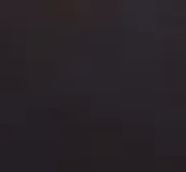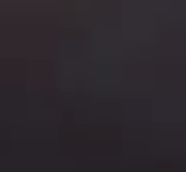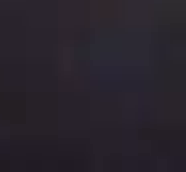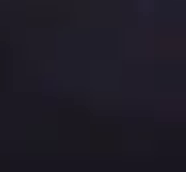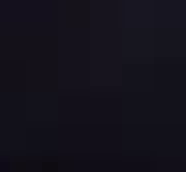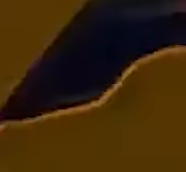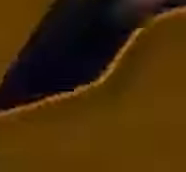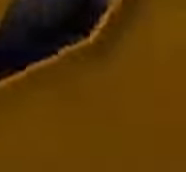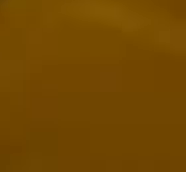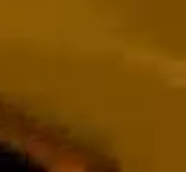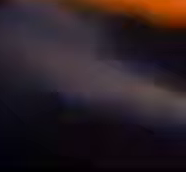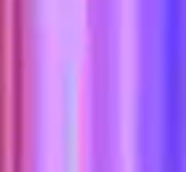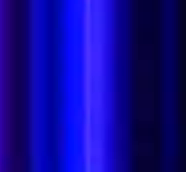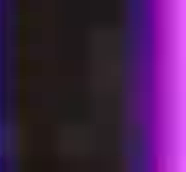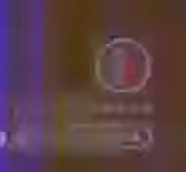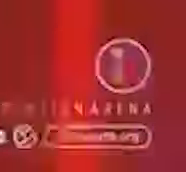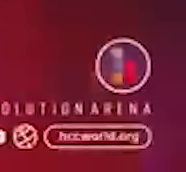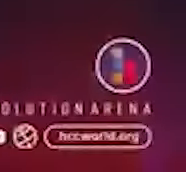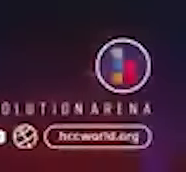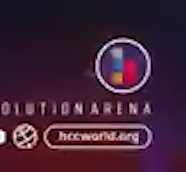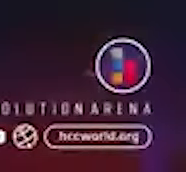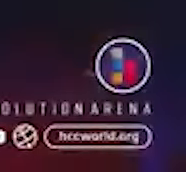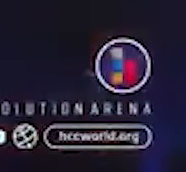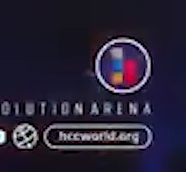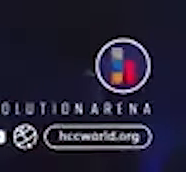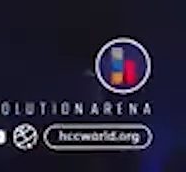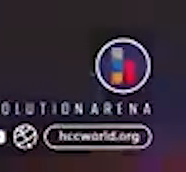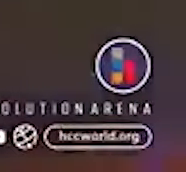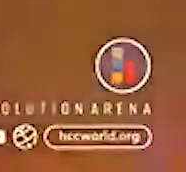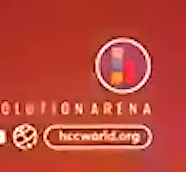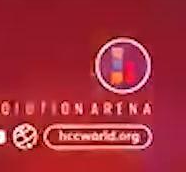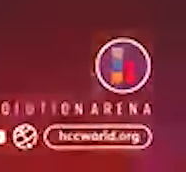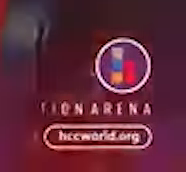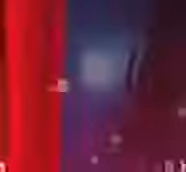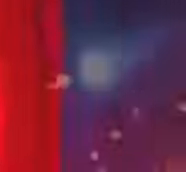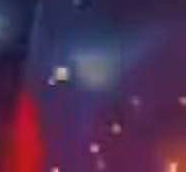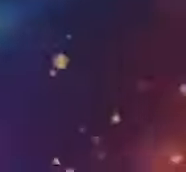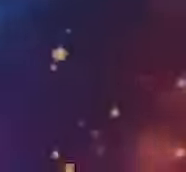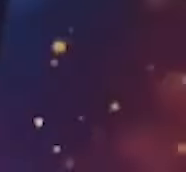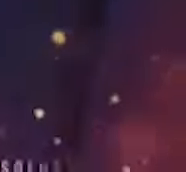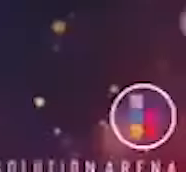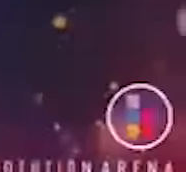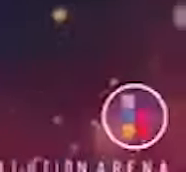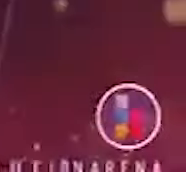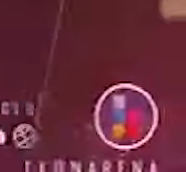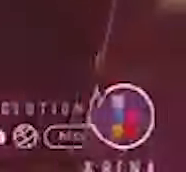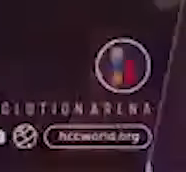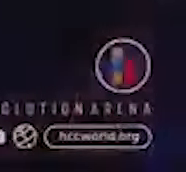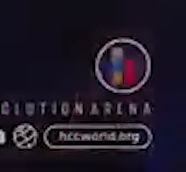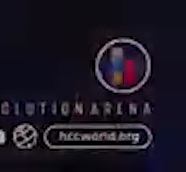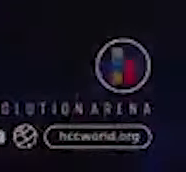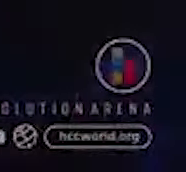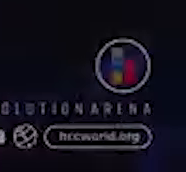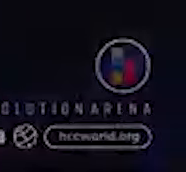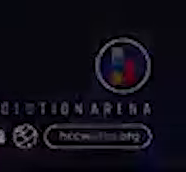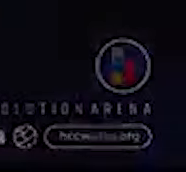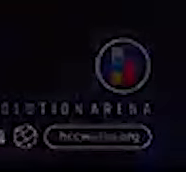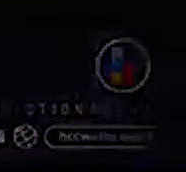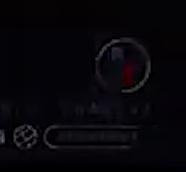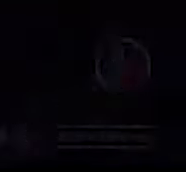as a believer, you will never walk in power, you will never walk in grace. There is an exact body of information